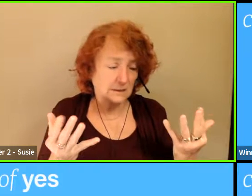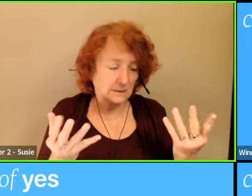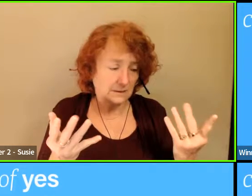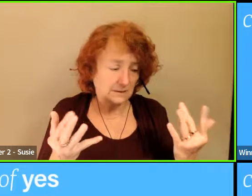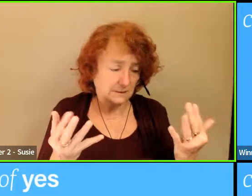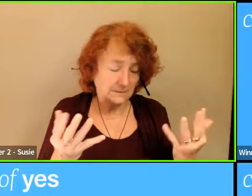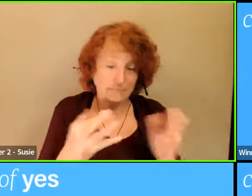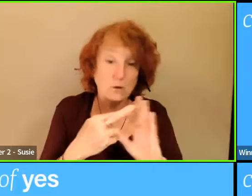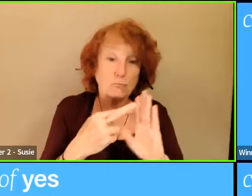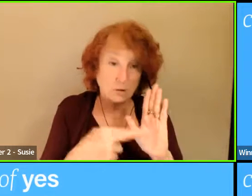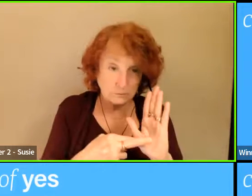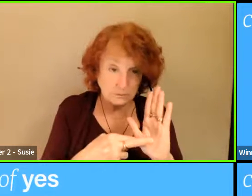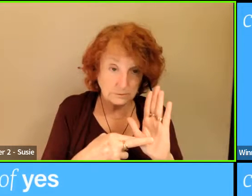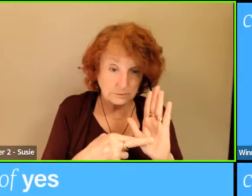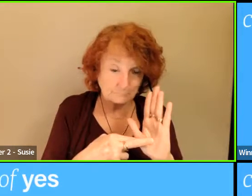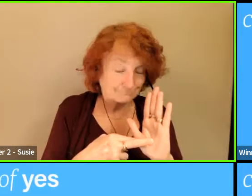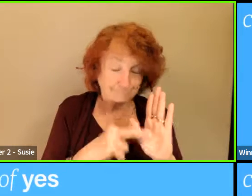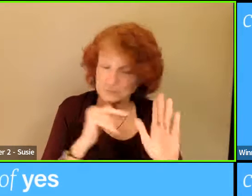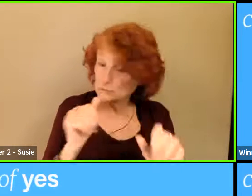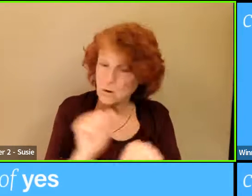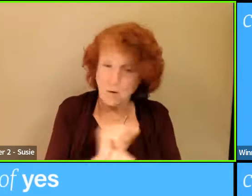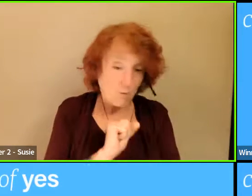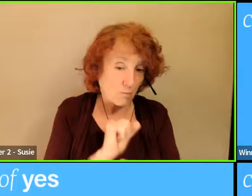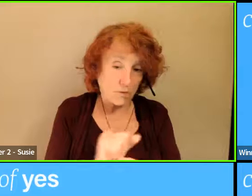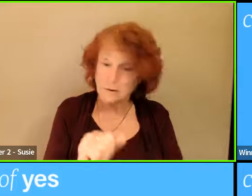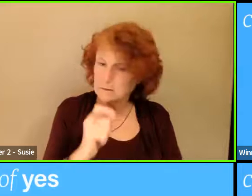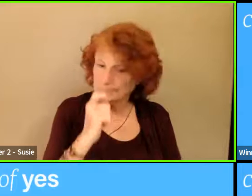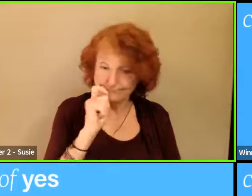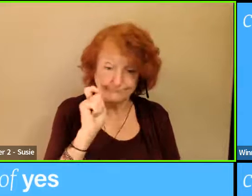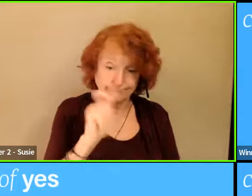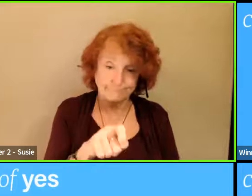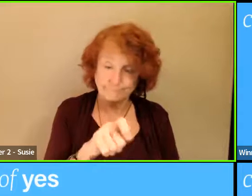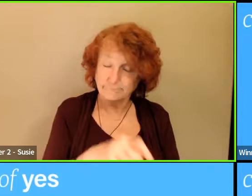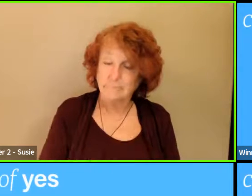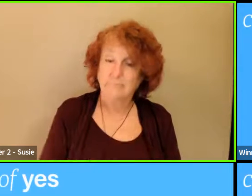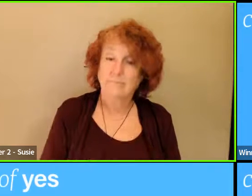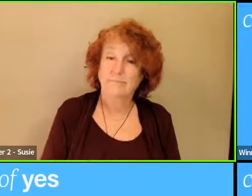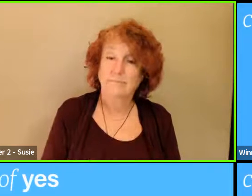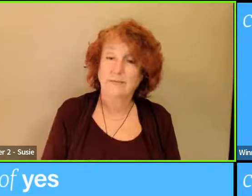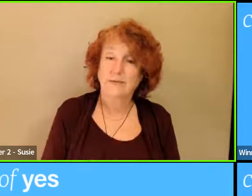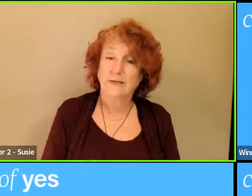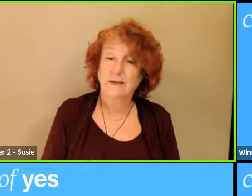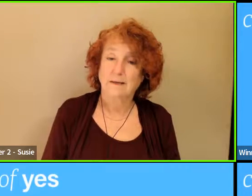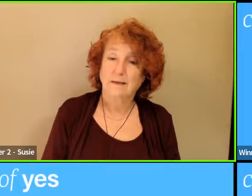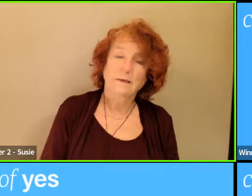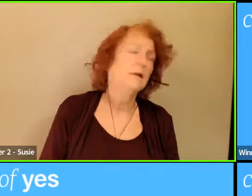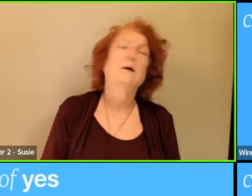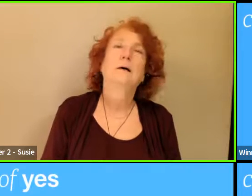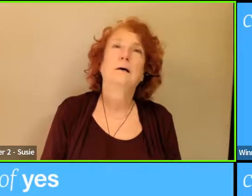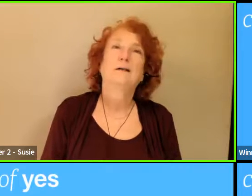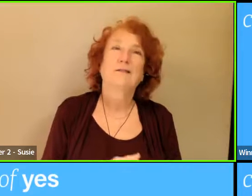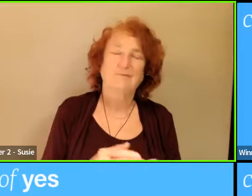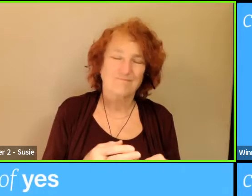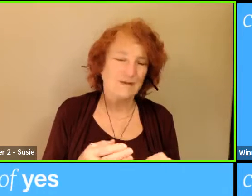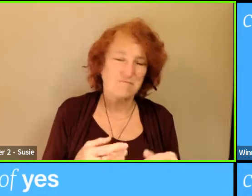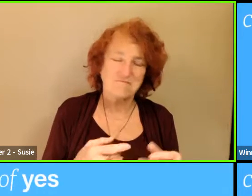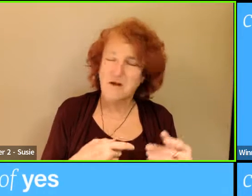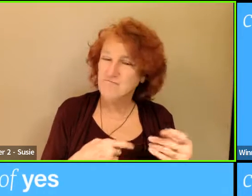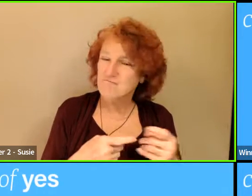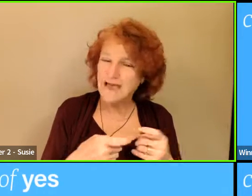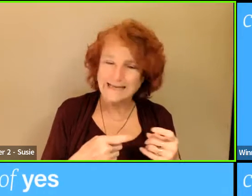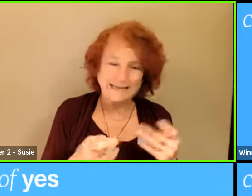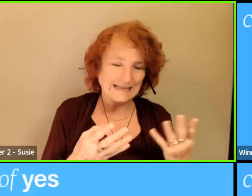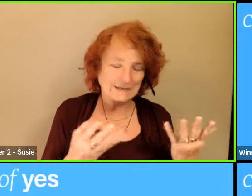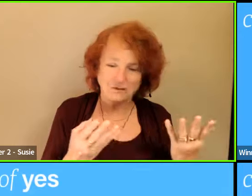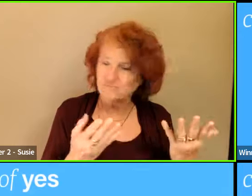The rules just don't work all the time. The regulations just seem to slip